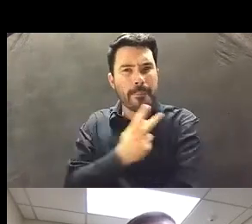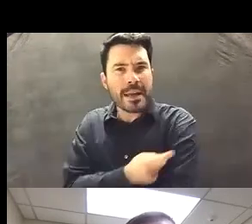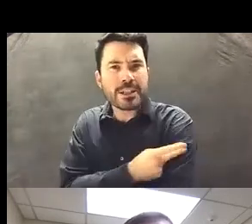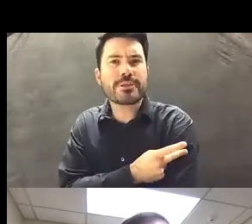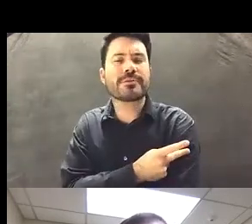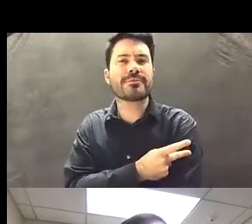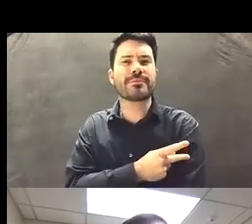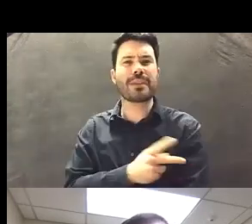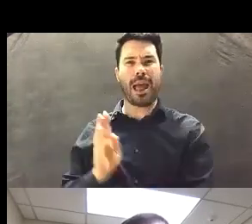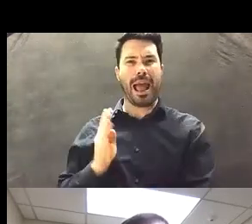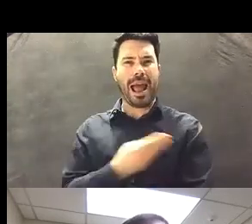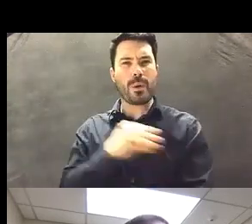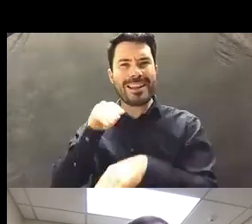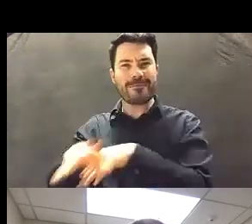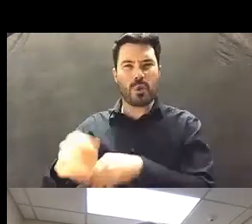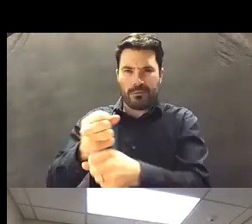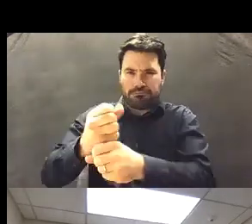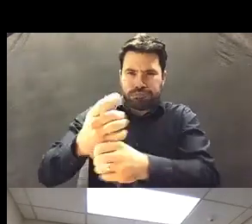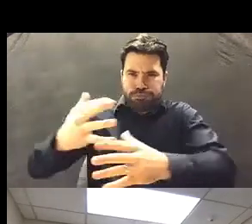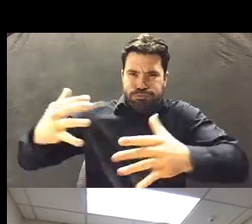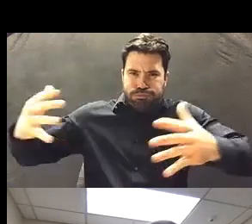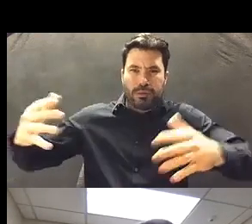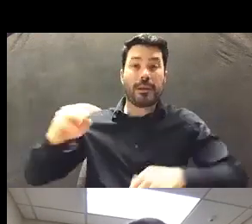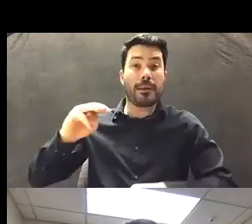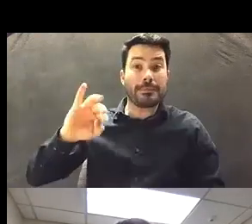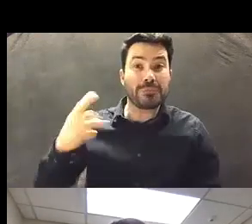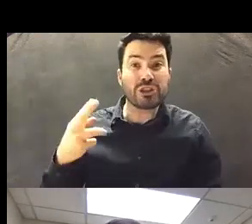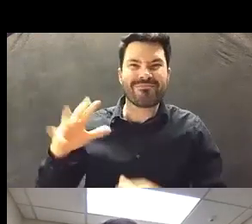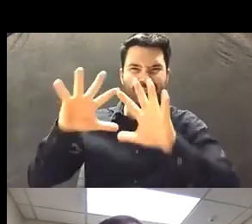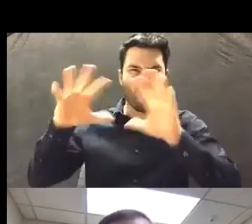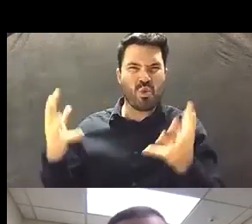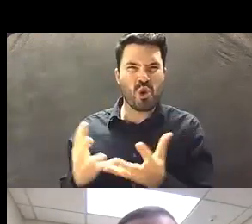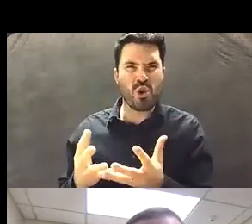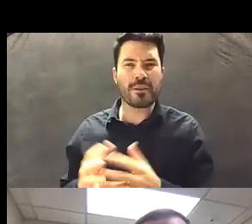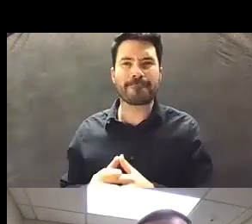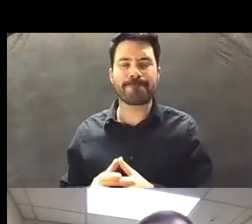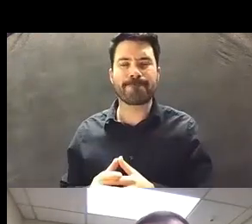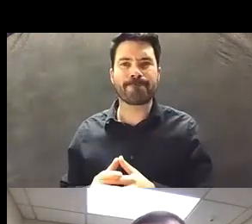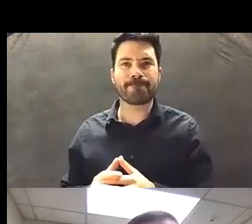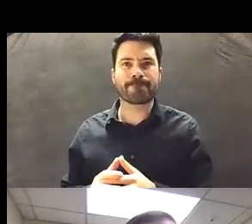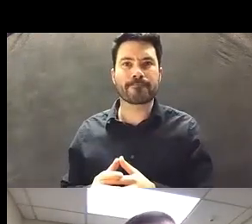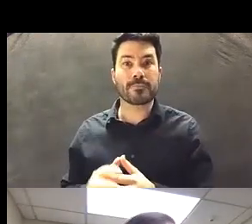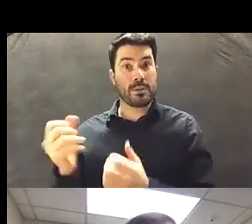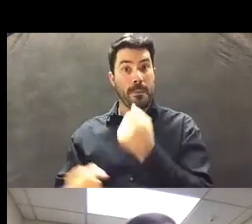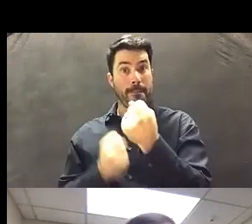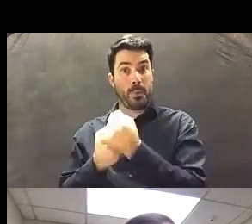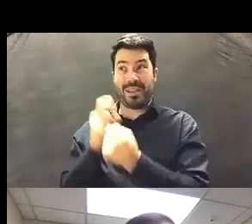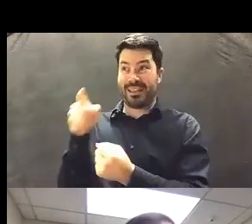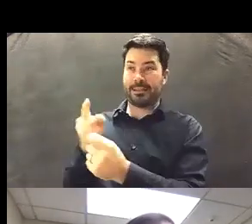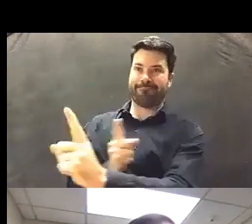both in Michigan and the world. If I could have the next slide, please. In support of this mission, we've defined together